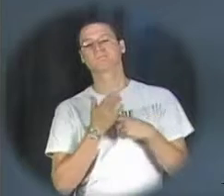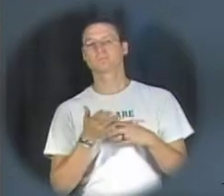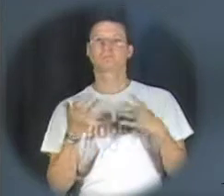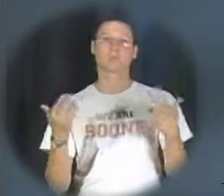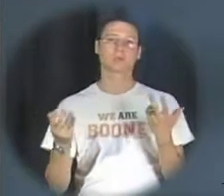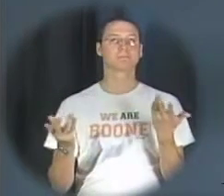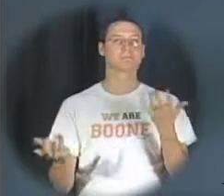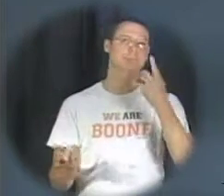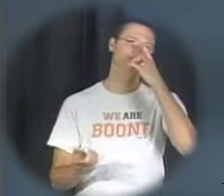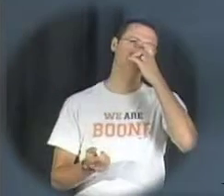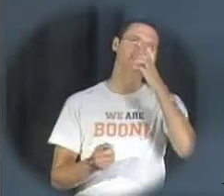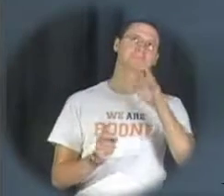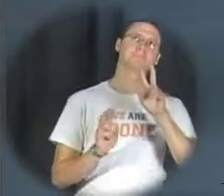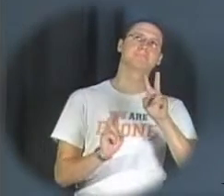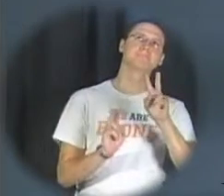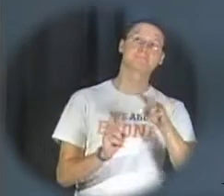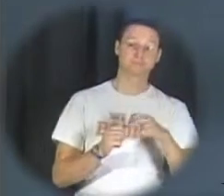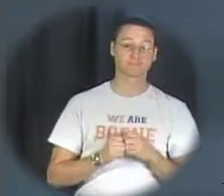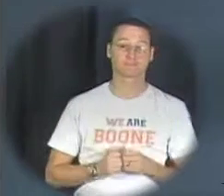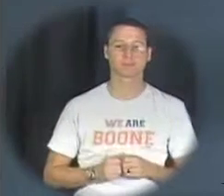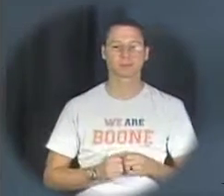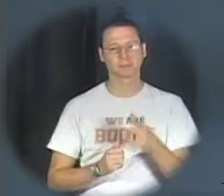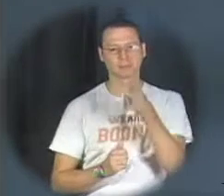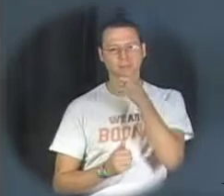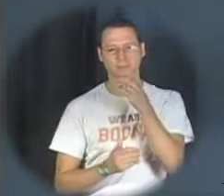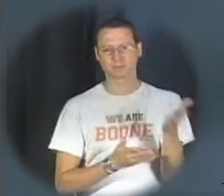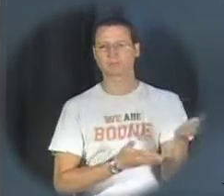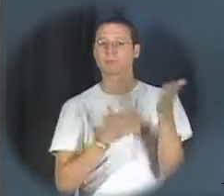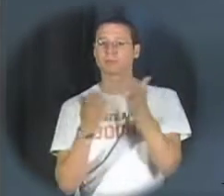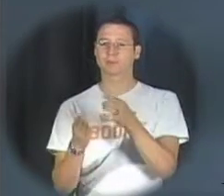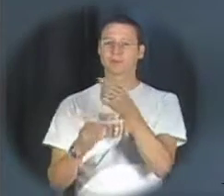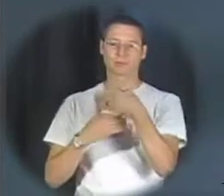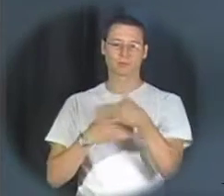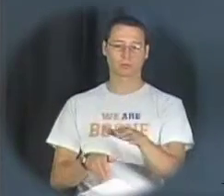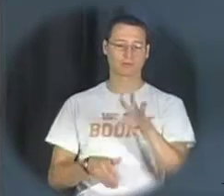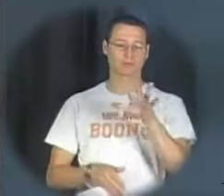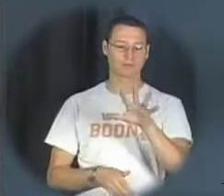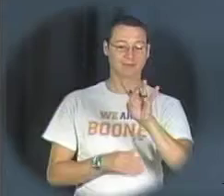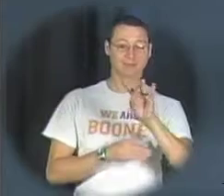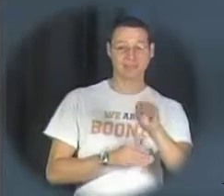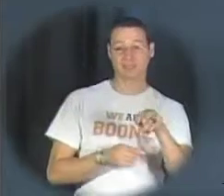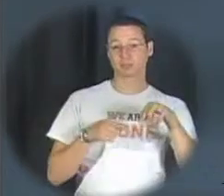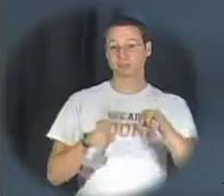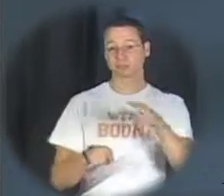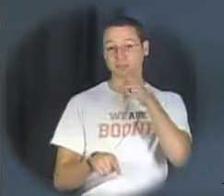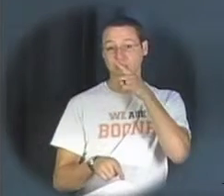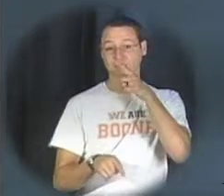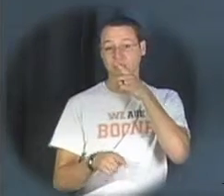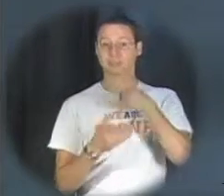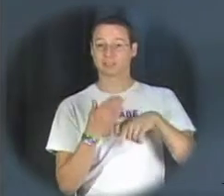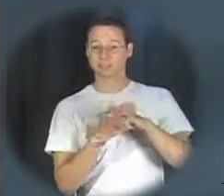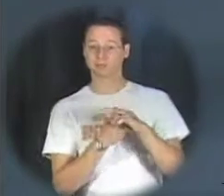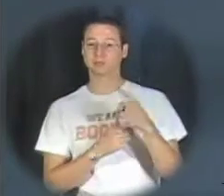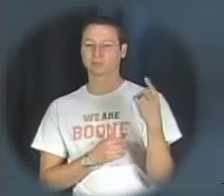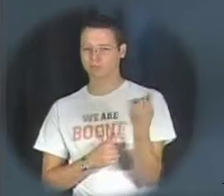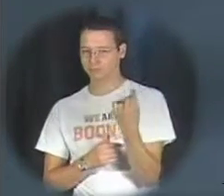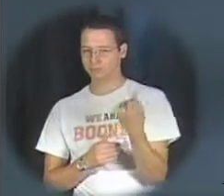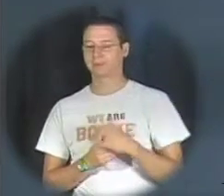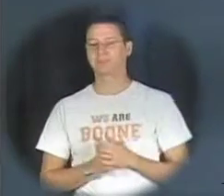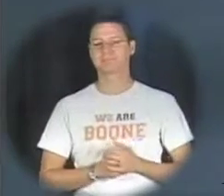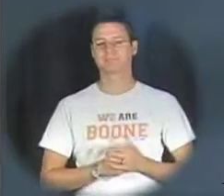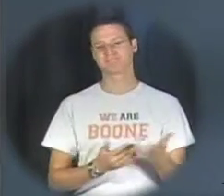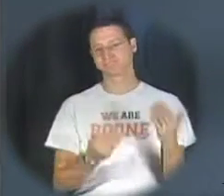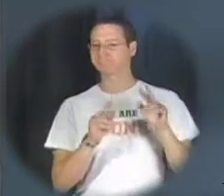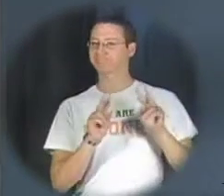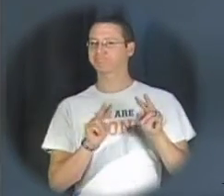and Expectations. Bring a lunch and join us in room 580 during A or B lunch on Tuesday, April 30th. We look forward to